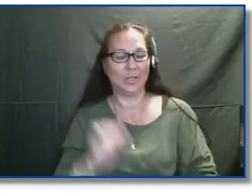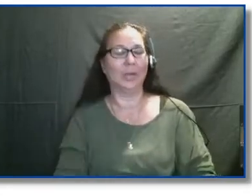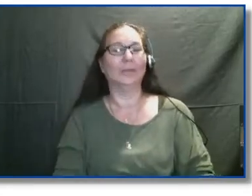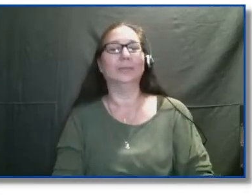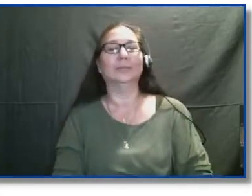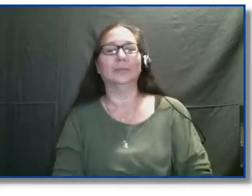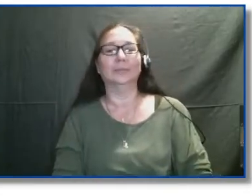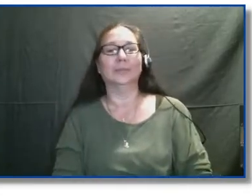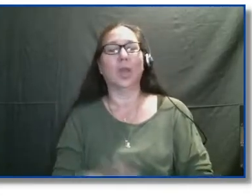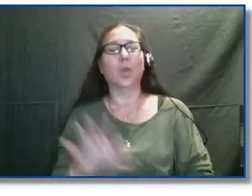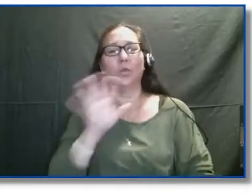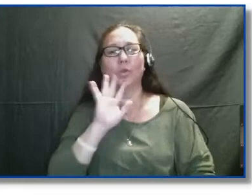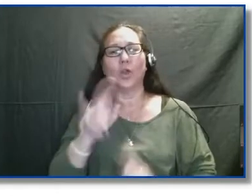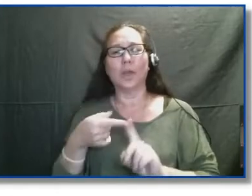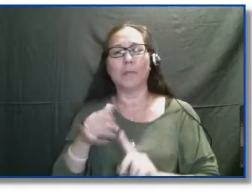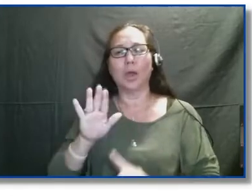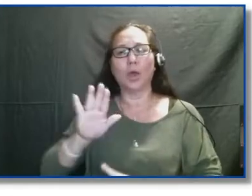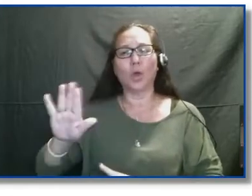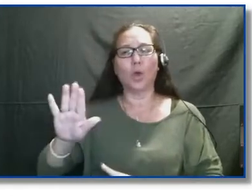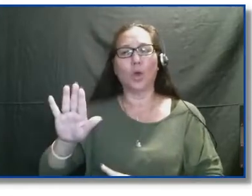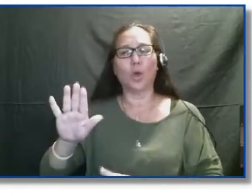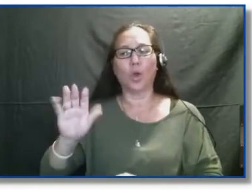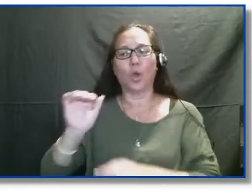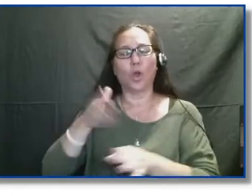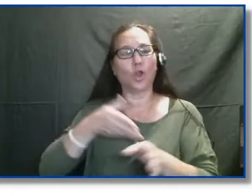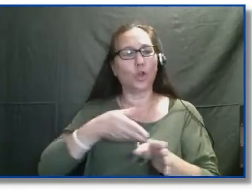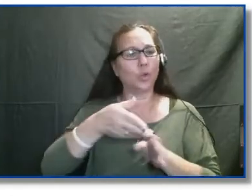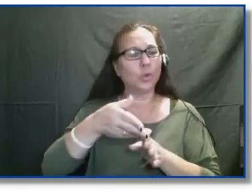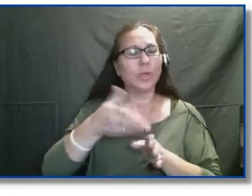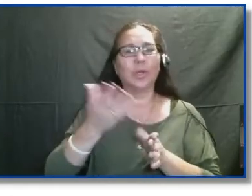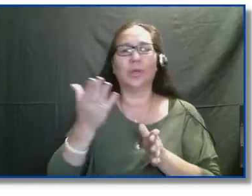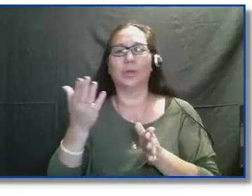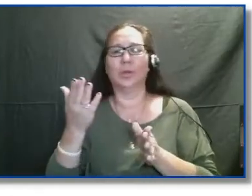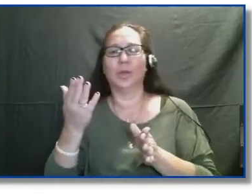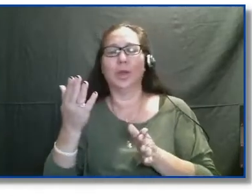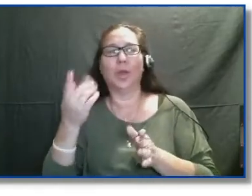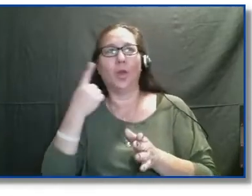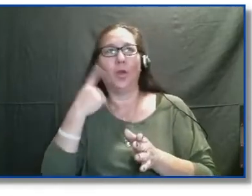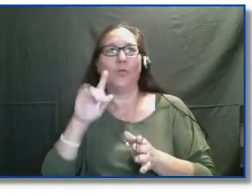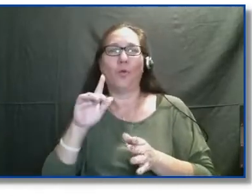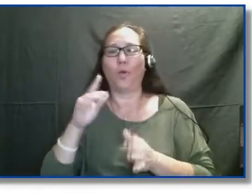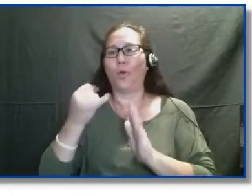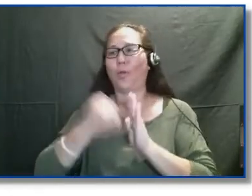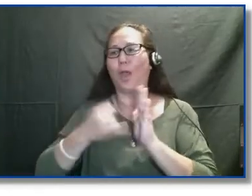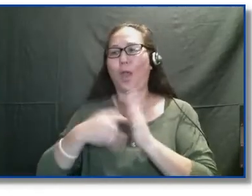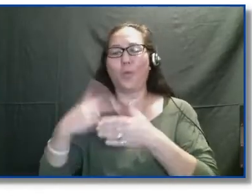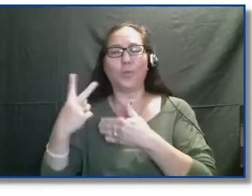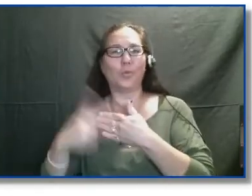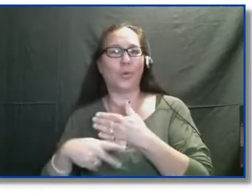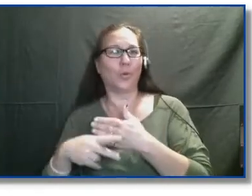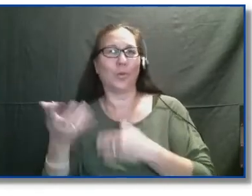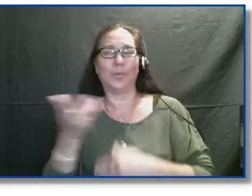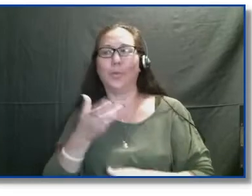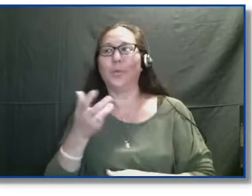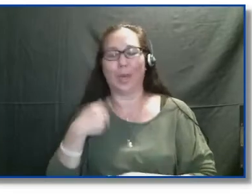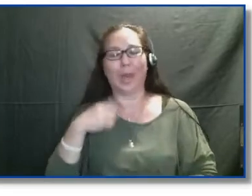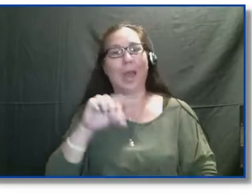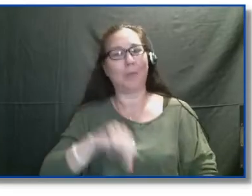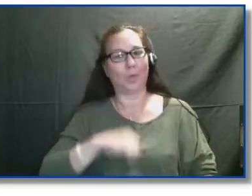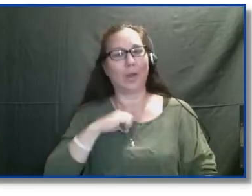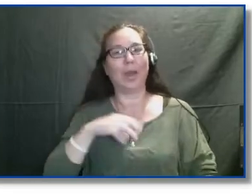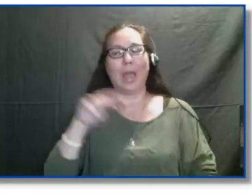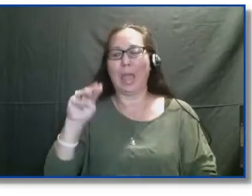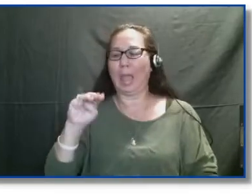her career briefly, about the Percent for Art program, which we're so proud of. I mean, I will say it.